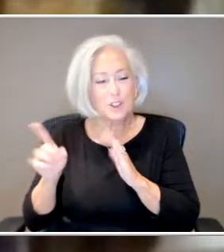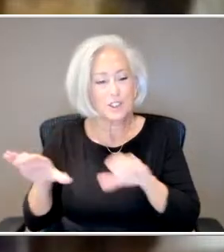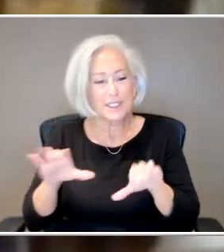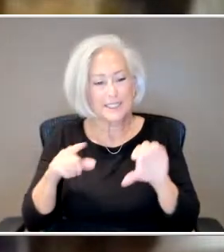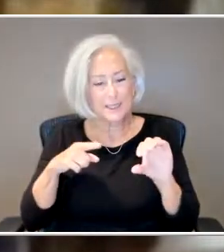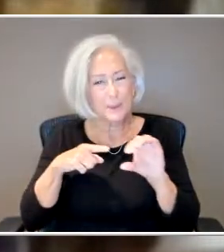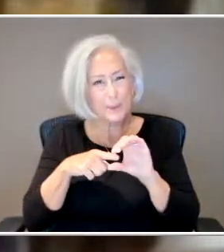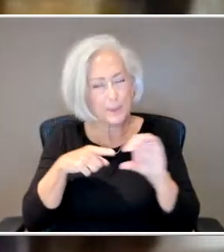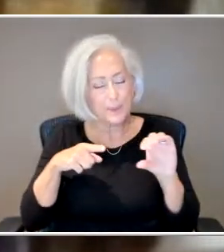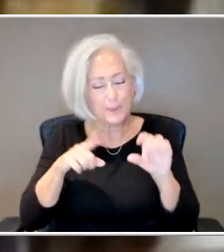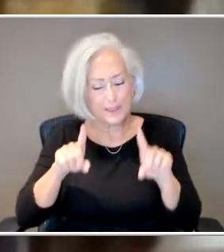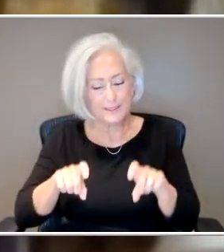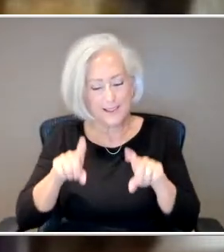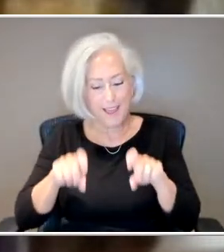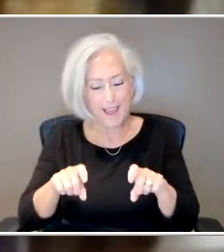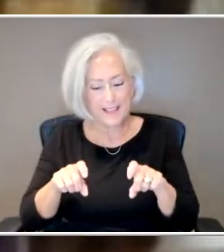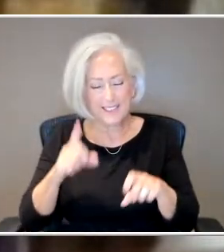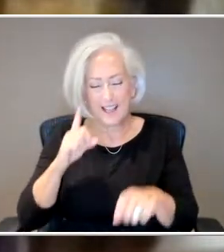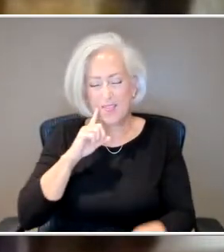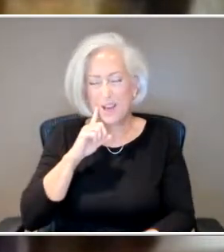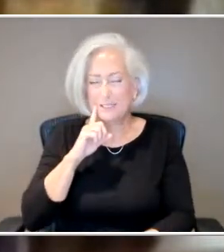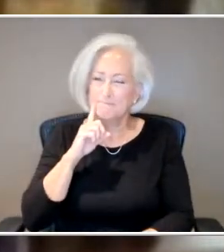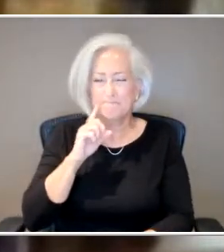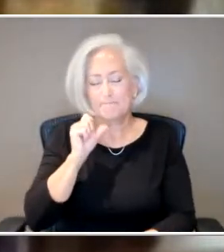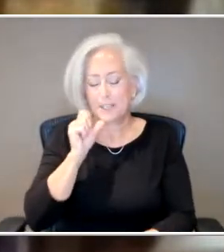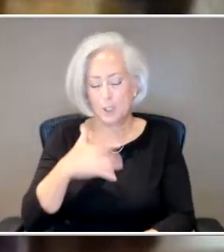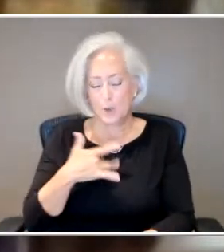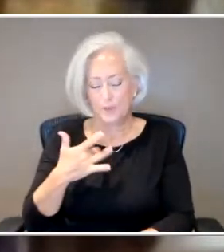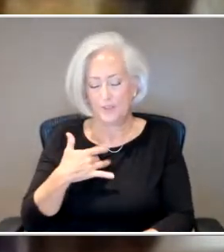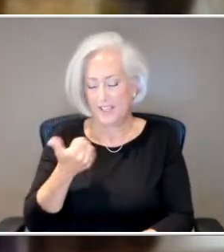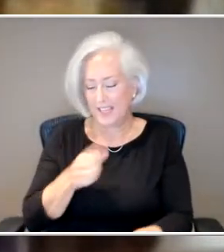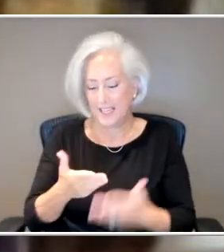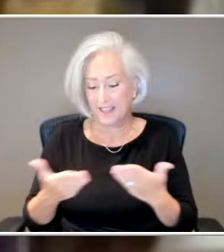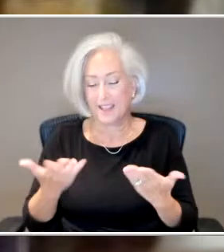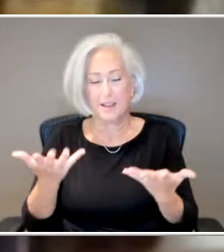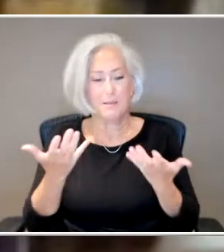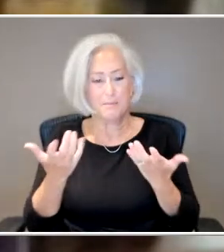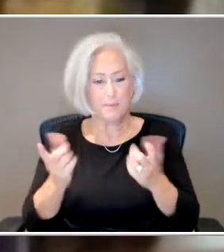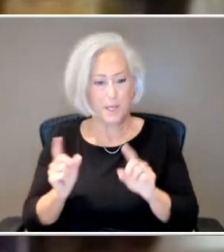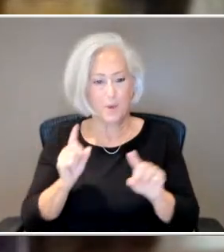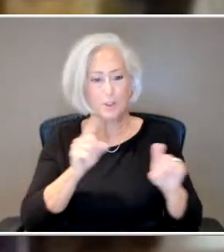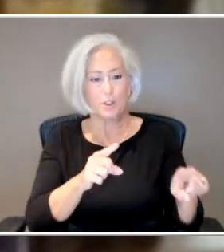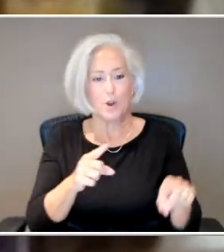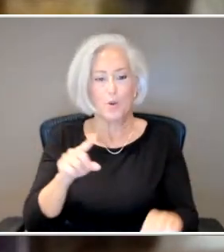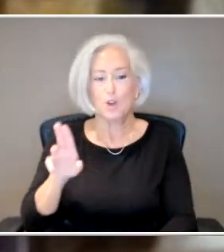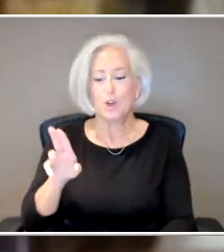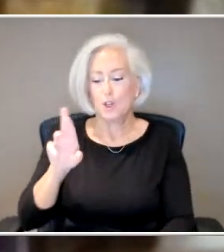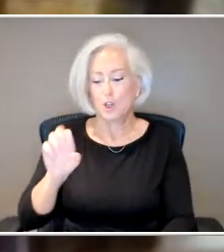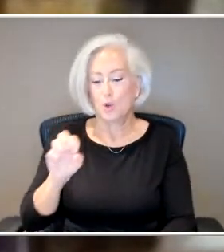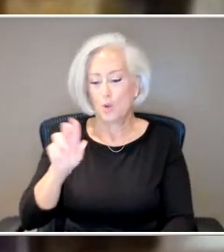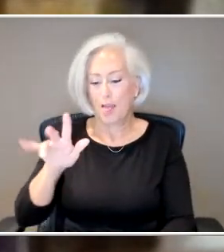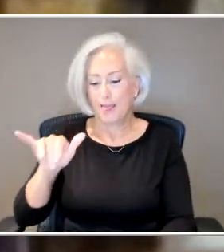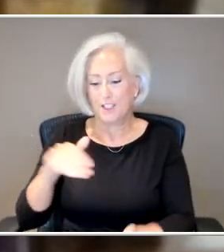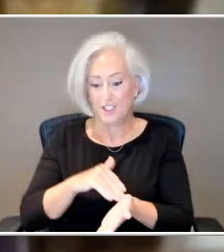no, I'd like for you to go see a urologist. Well, the urologist had hands the size of